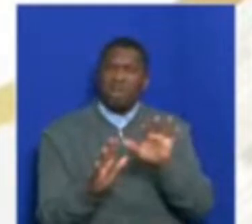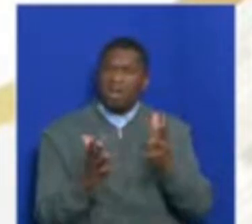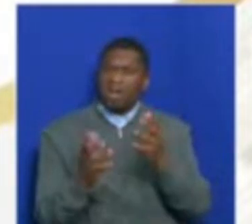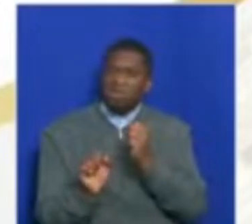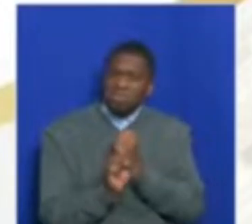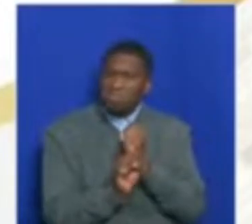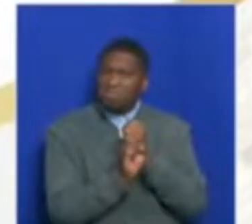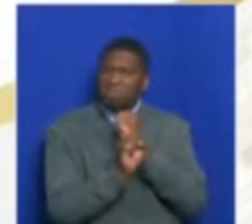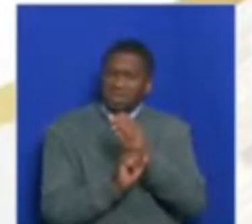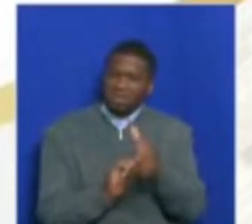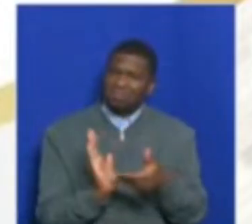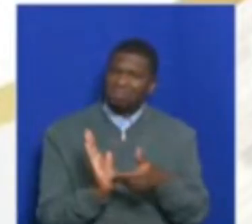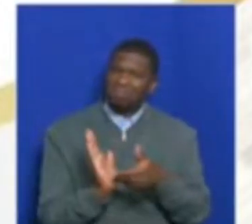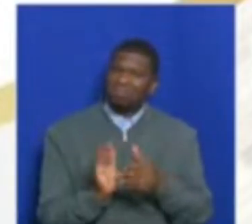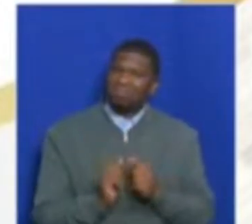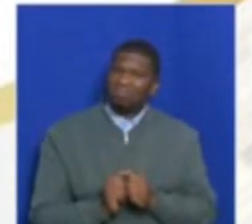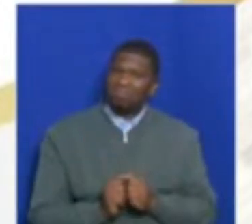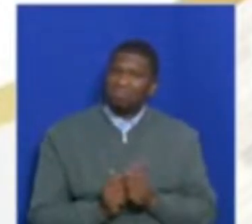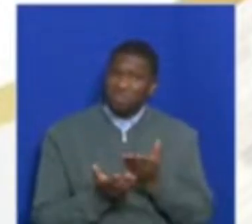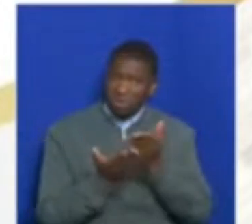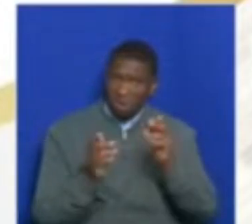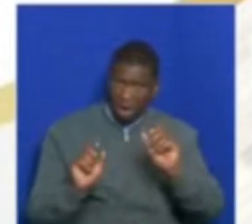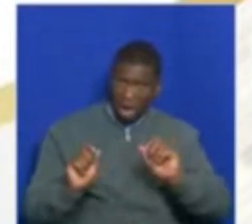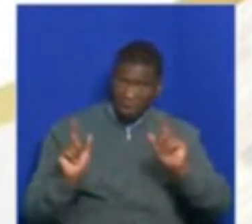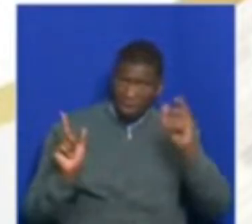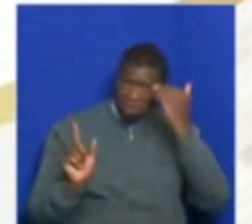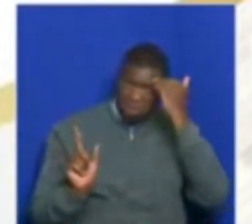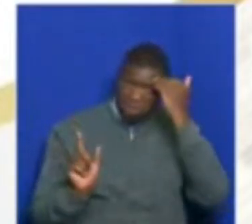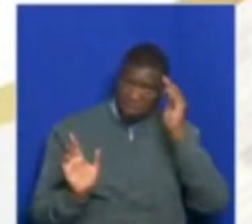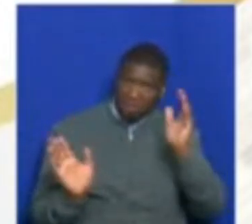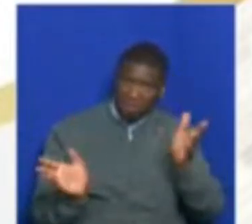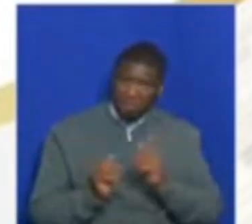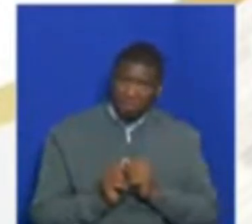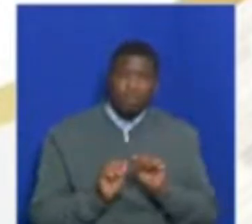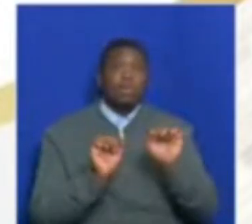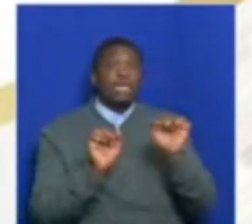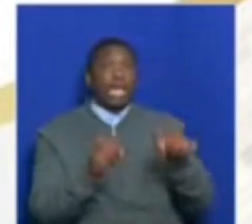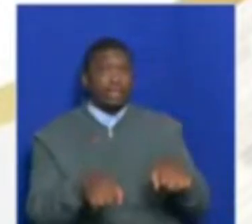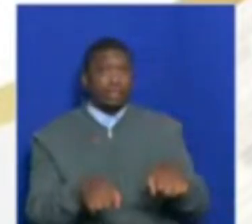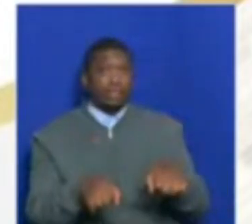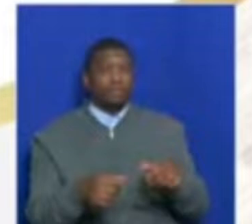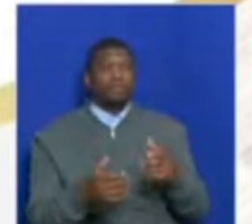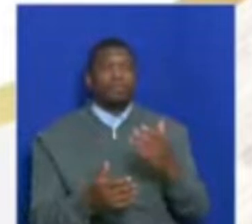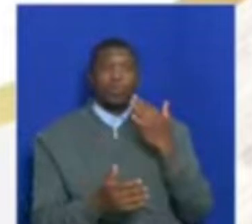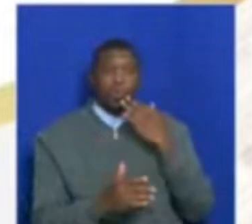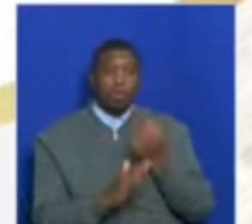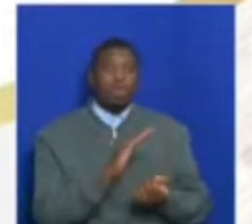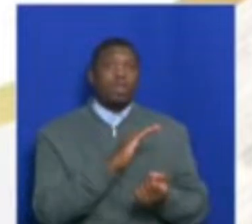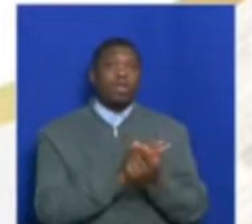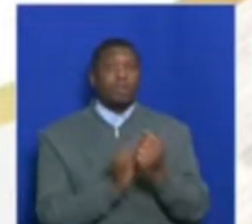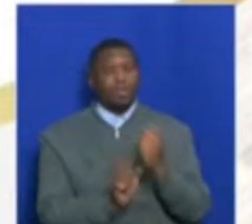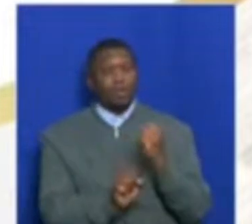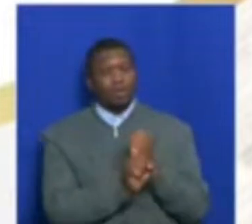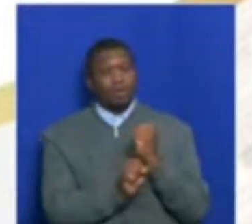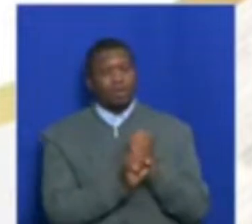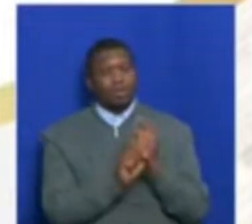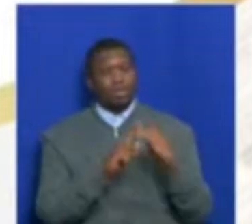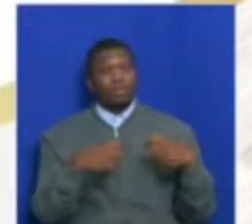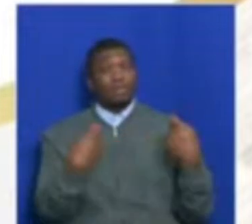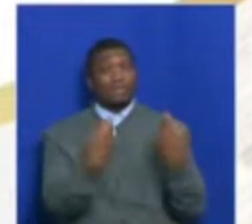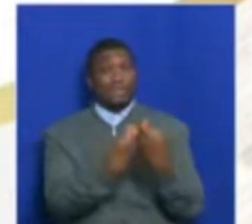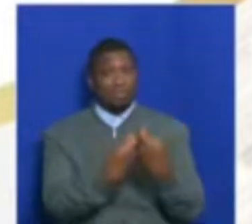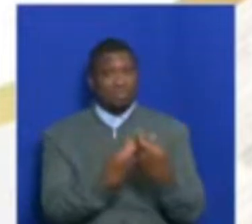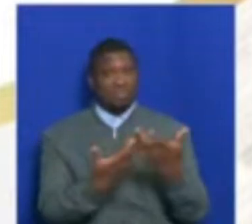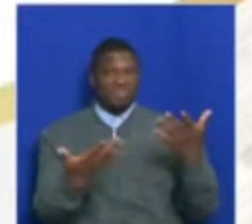docket? Are you aware? Yes, when the task team decided to go after